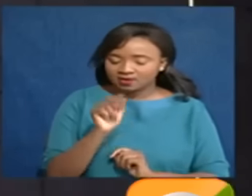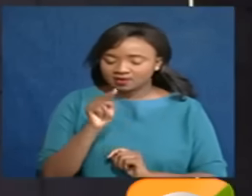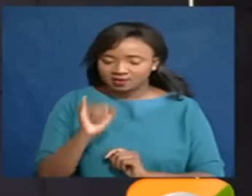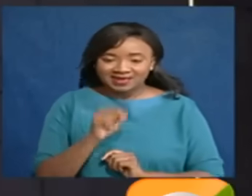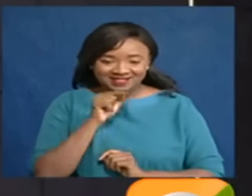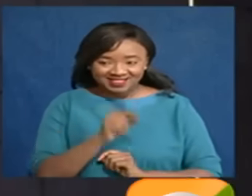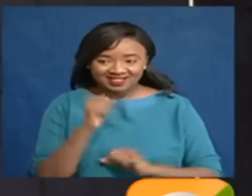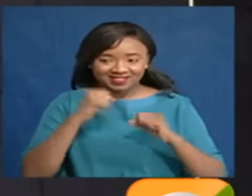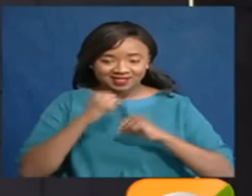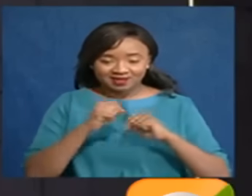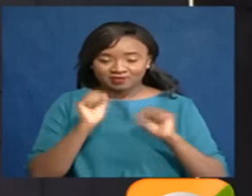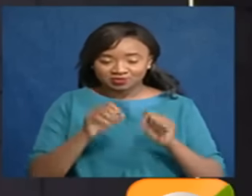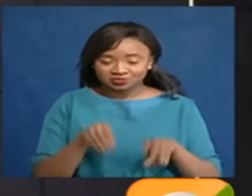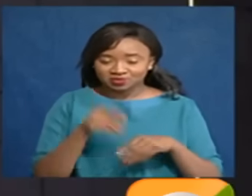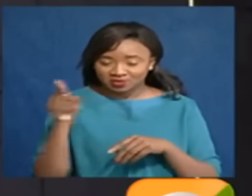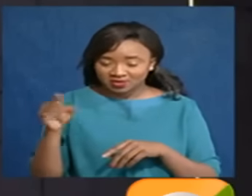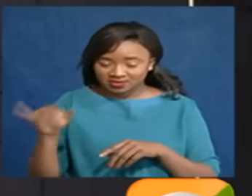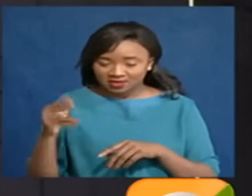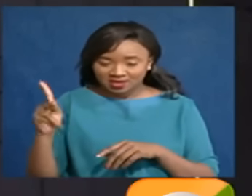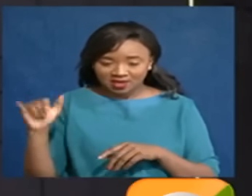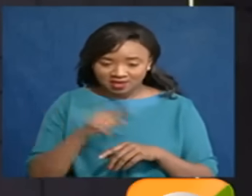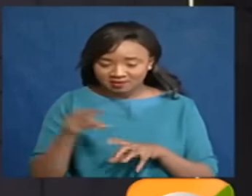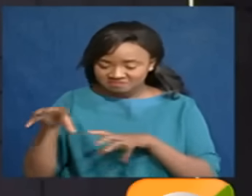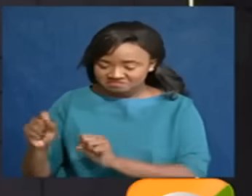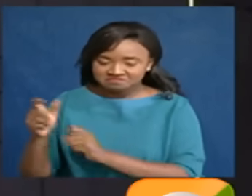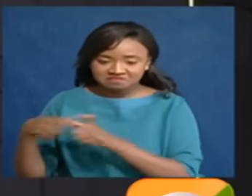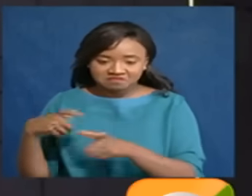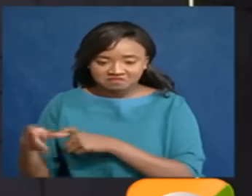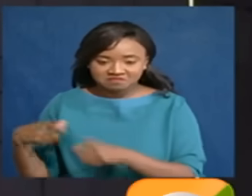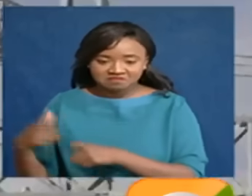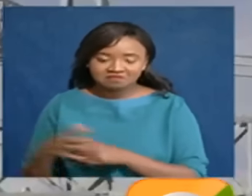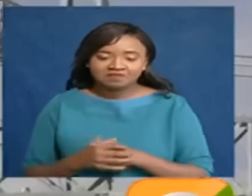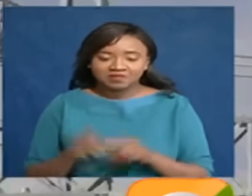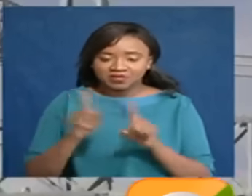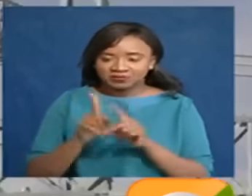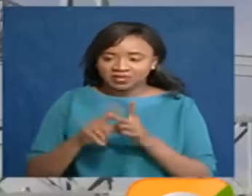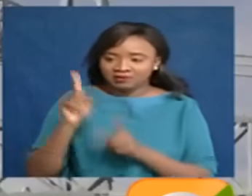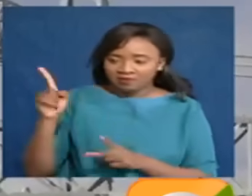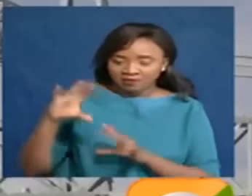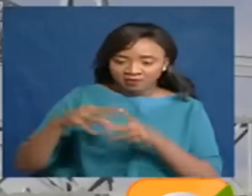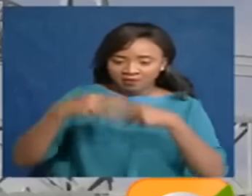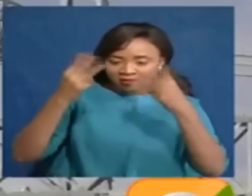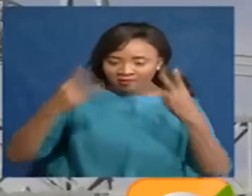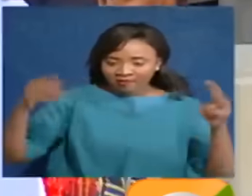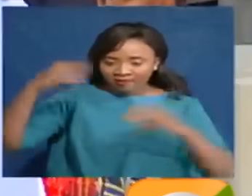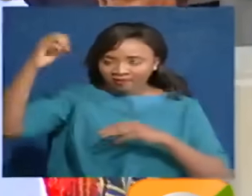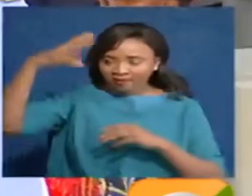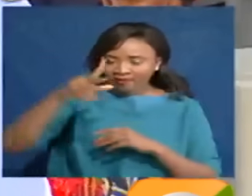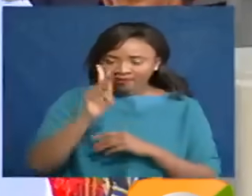Africa's largest international airport, as well as the Kenya electricity transmission company Ketraco, to the Indian-based